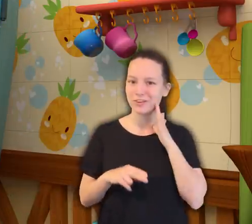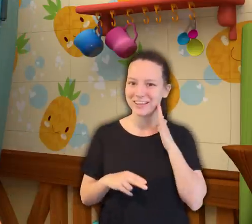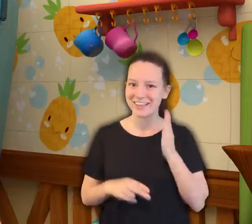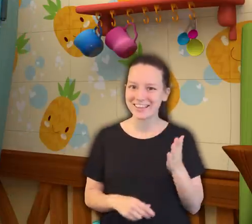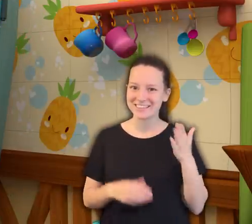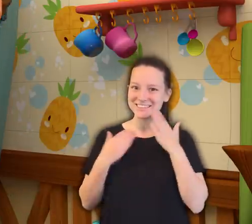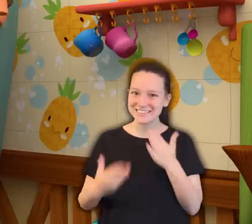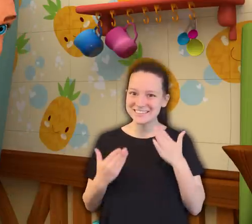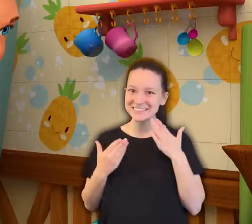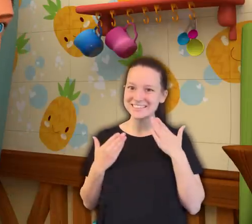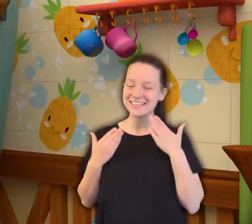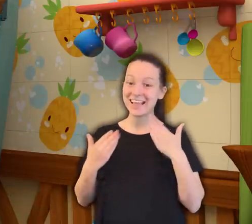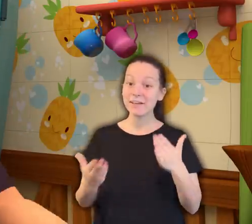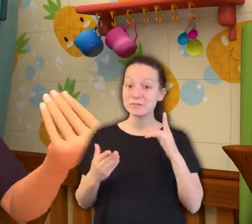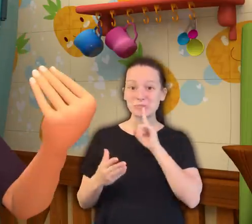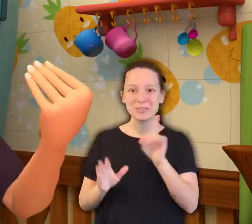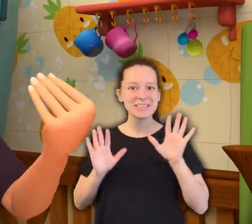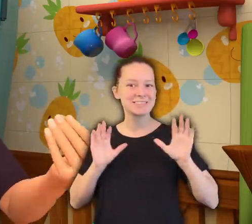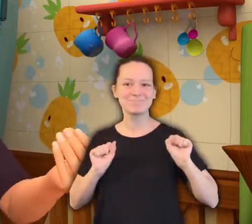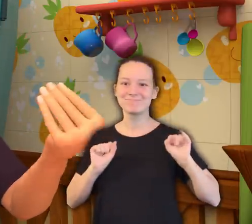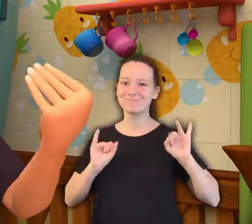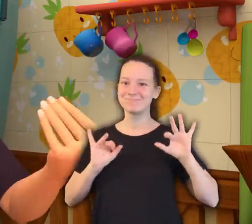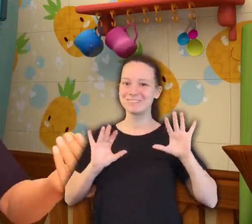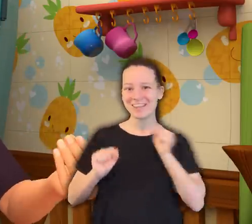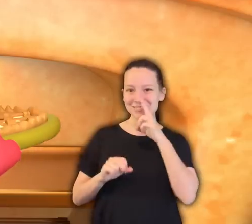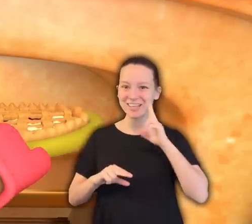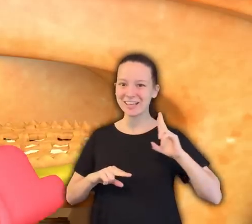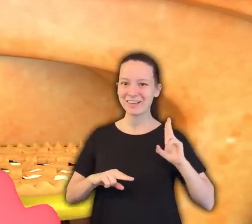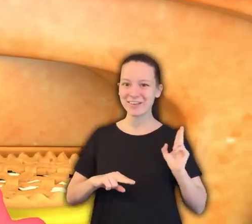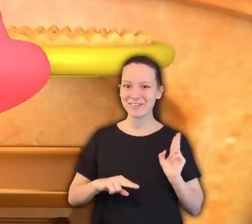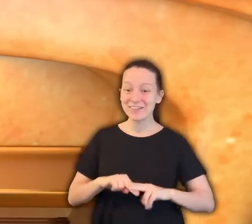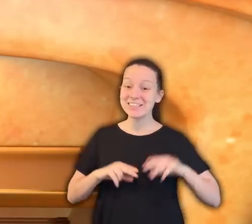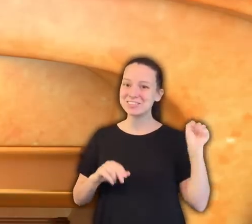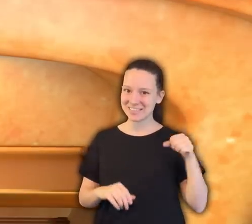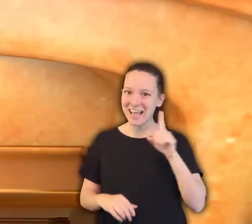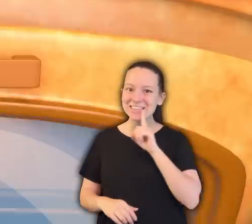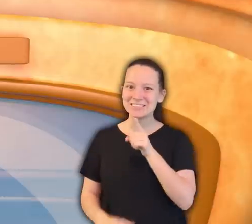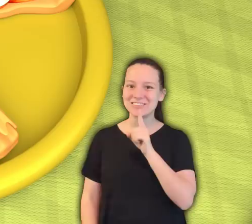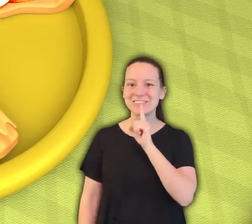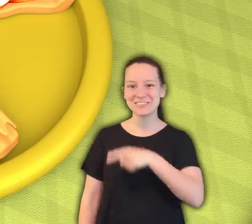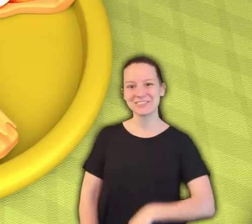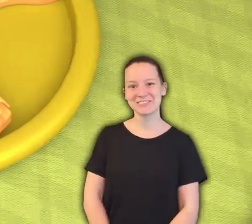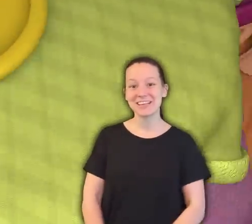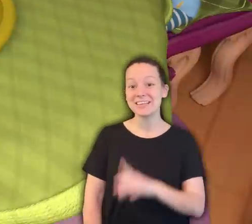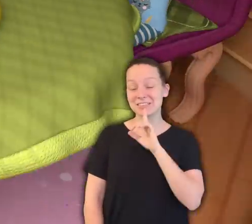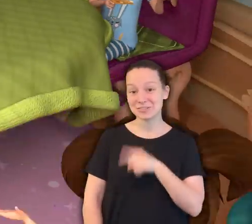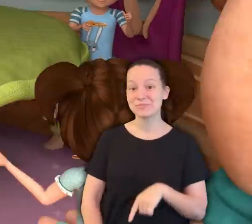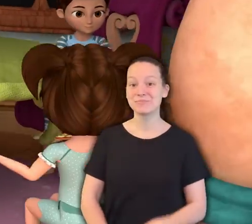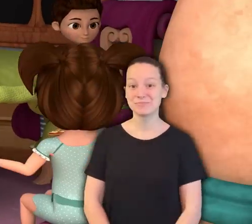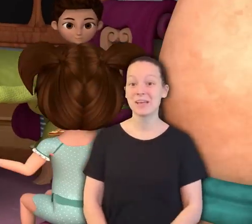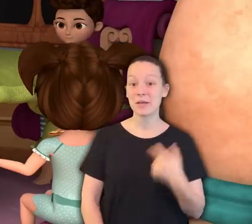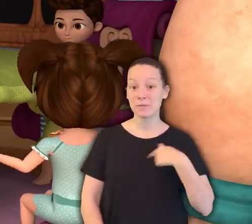it's Thanksgiving it's super duper fun it's true it's true